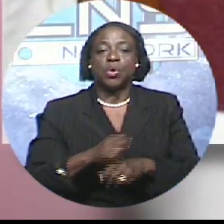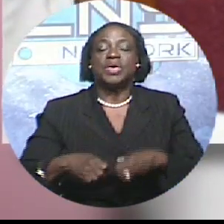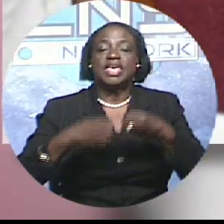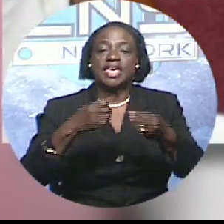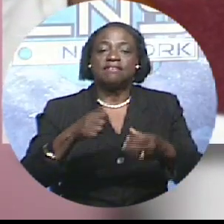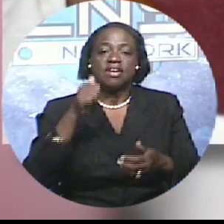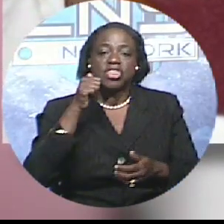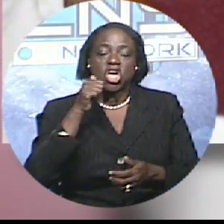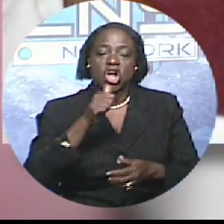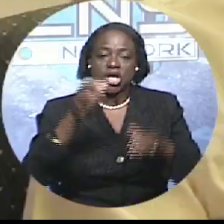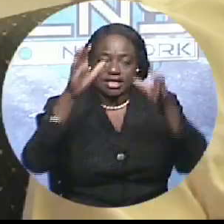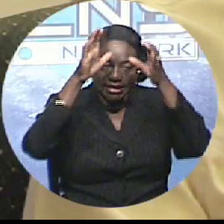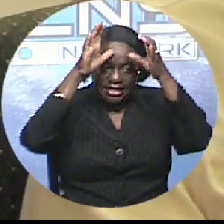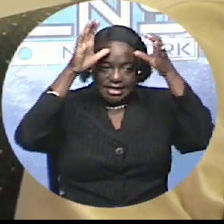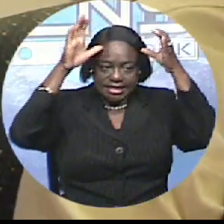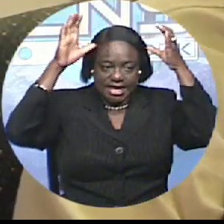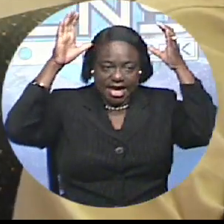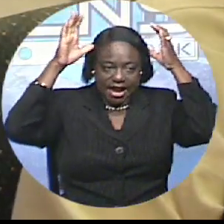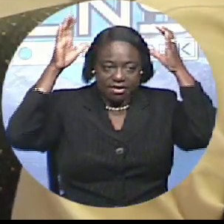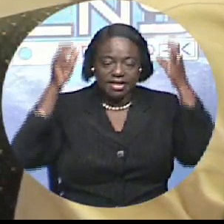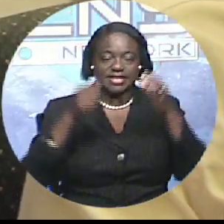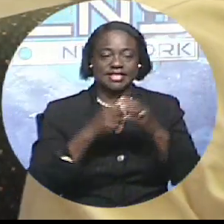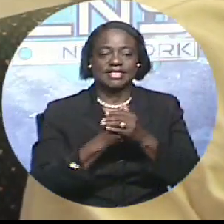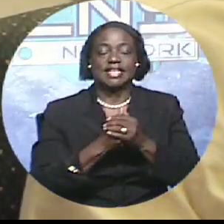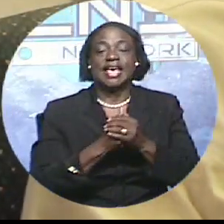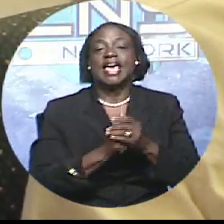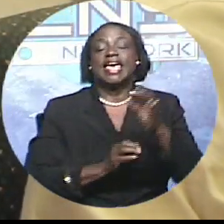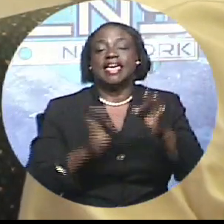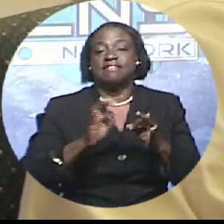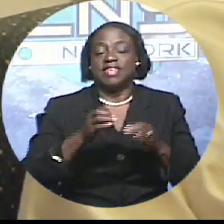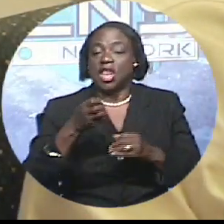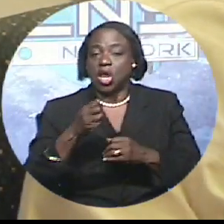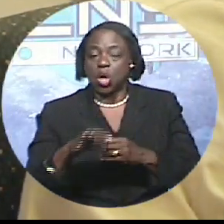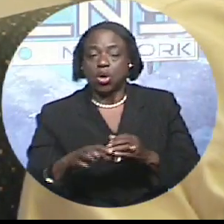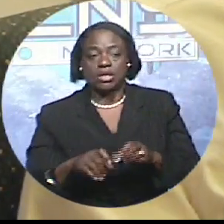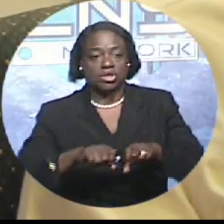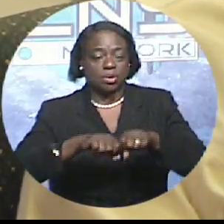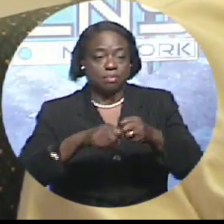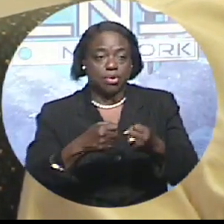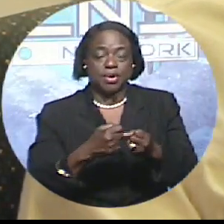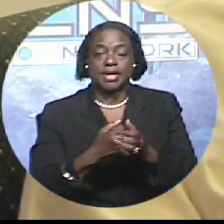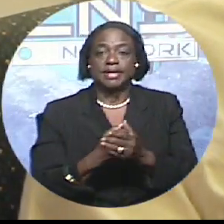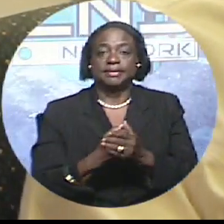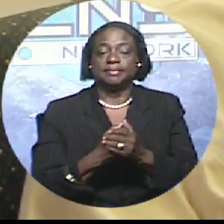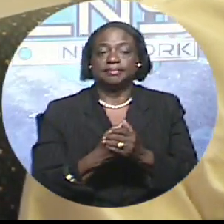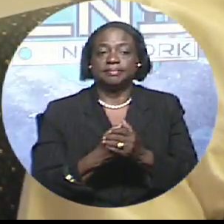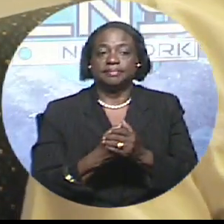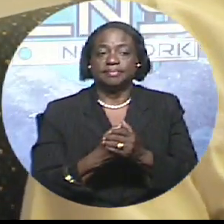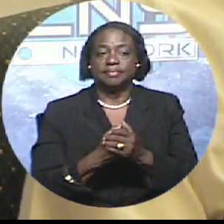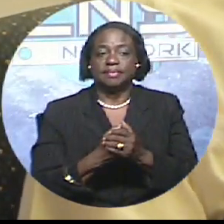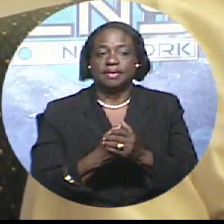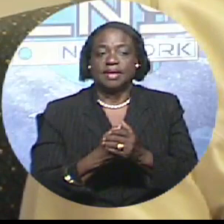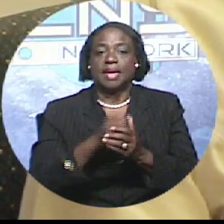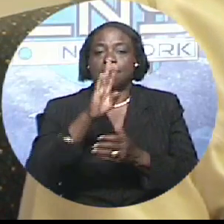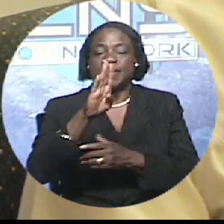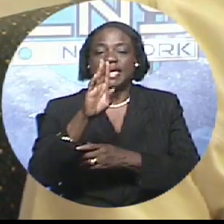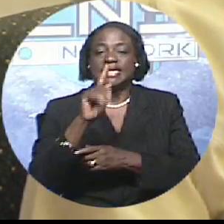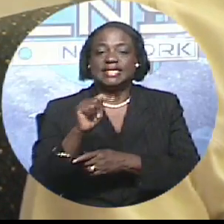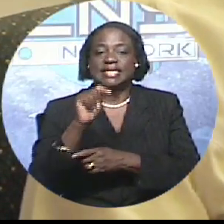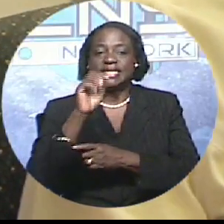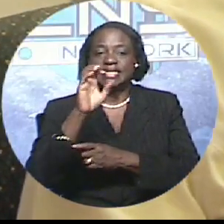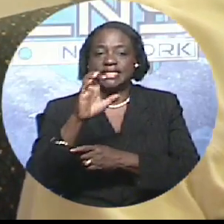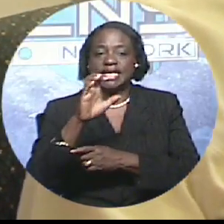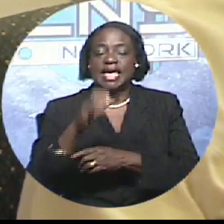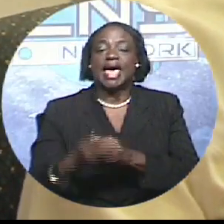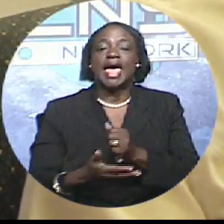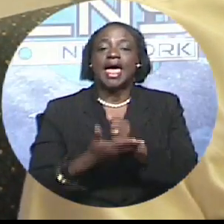either it's lost or they can't find it or whatever, it's broken with the tiaras. So BTC assists